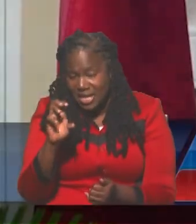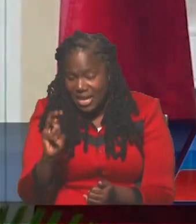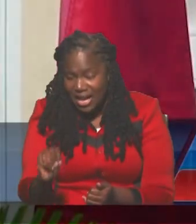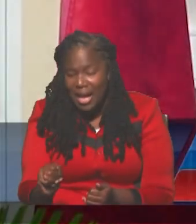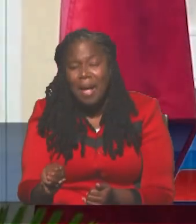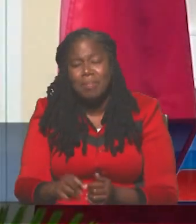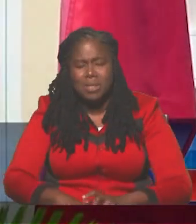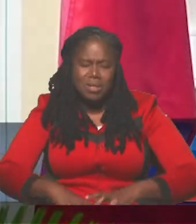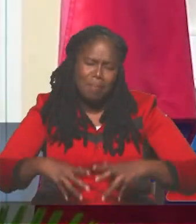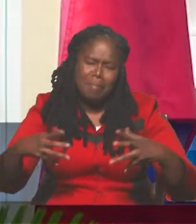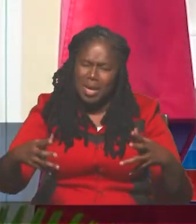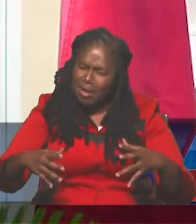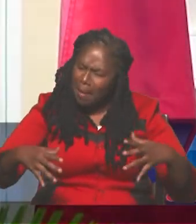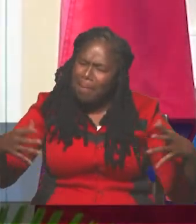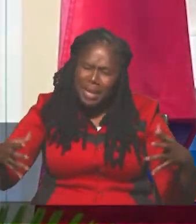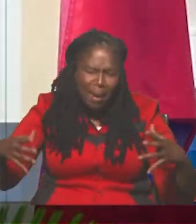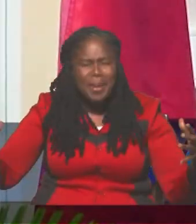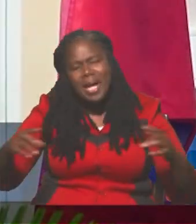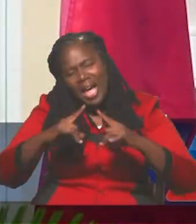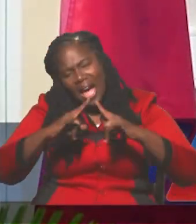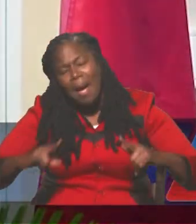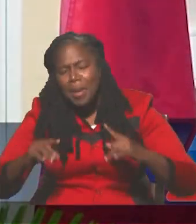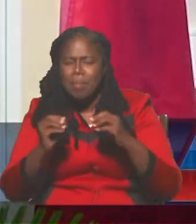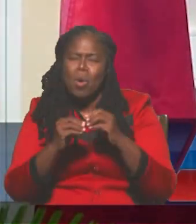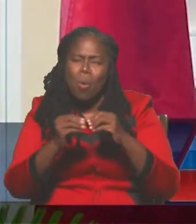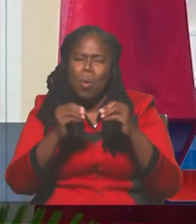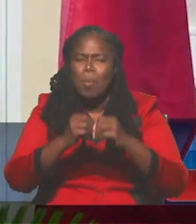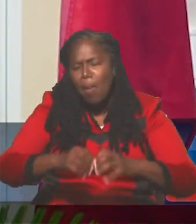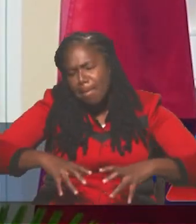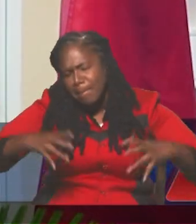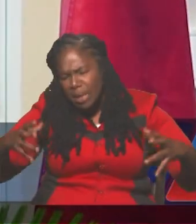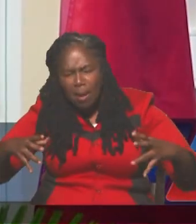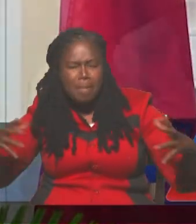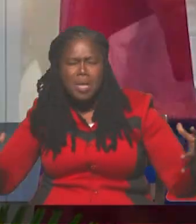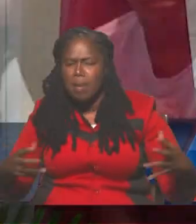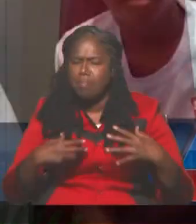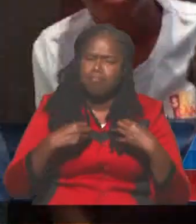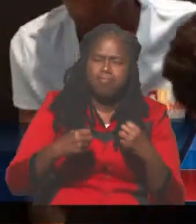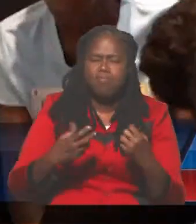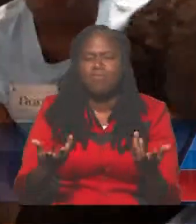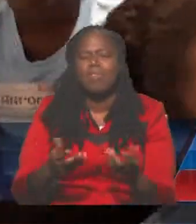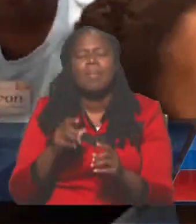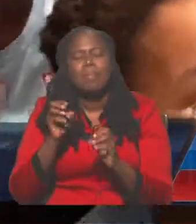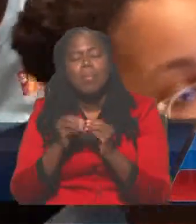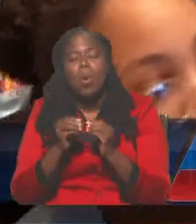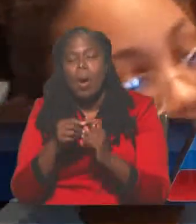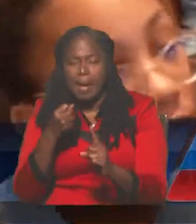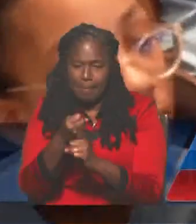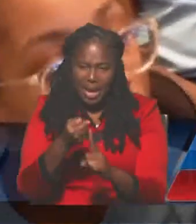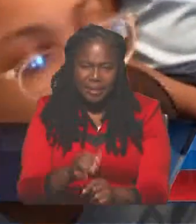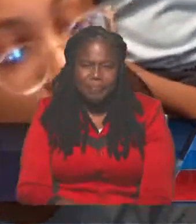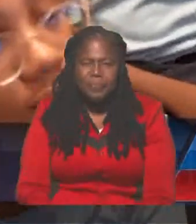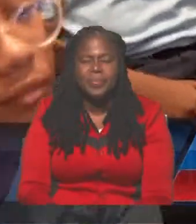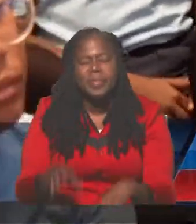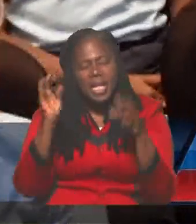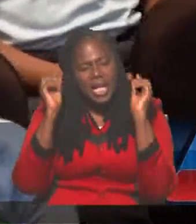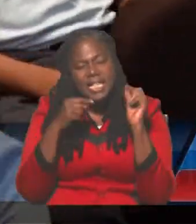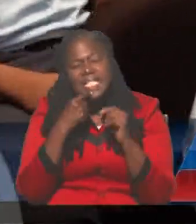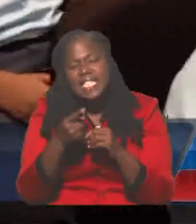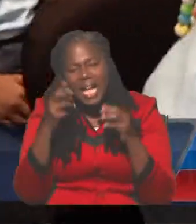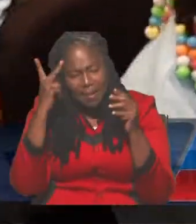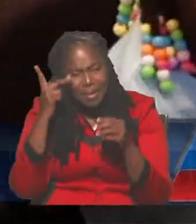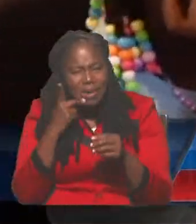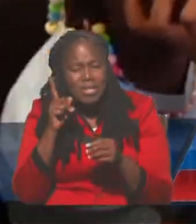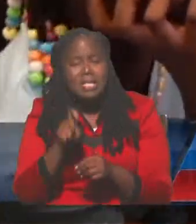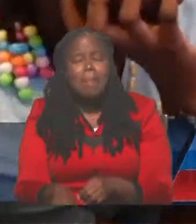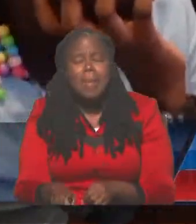gets bigger, bolder, and even more impactful. Urging parents to nurture skills in their children,